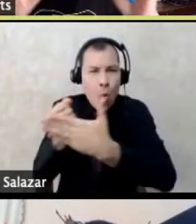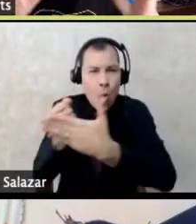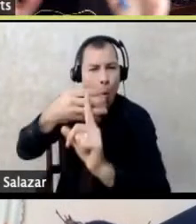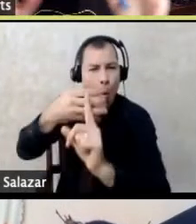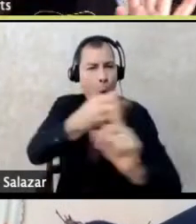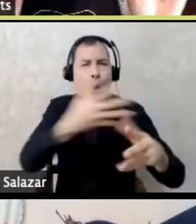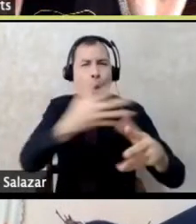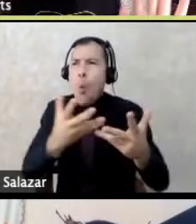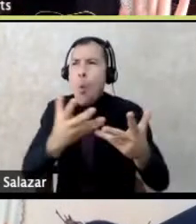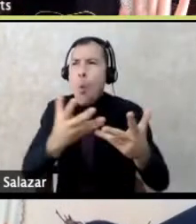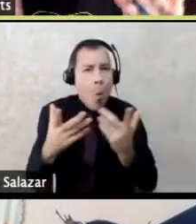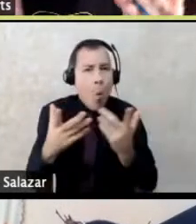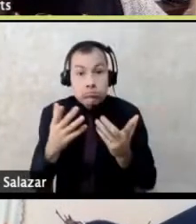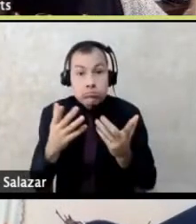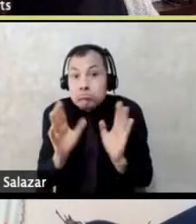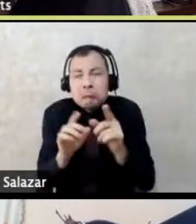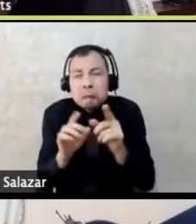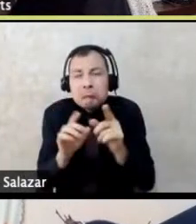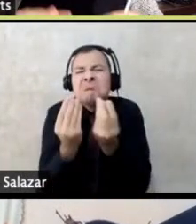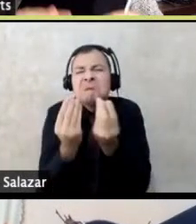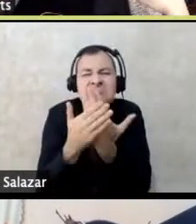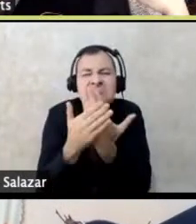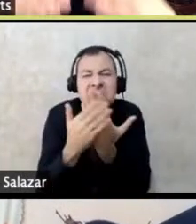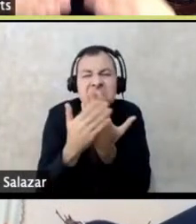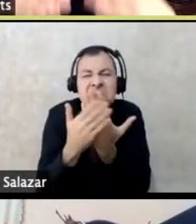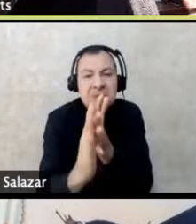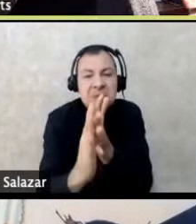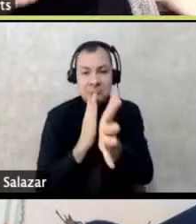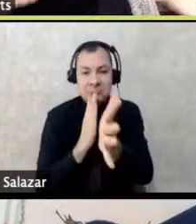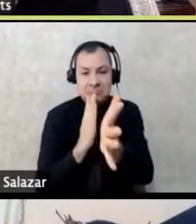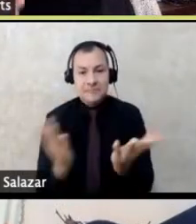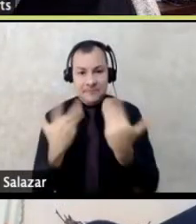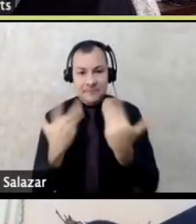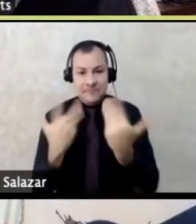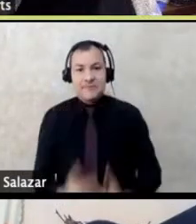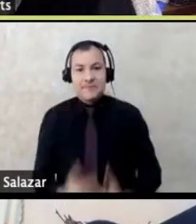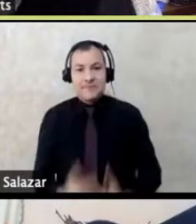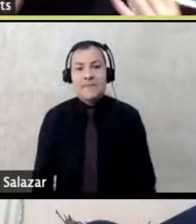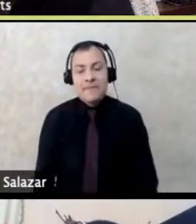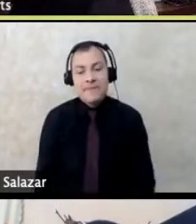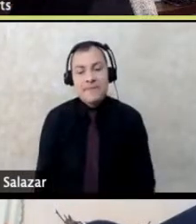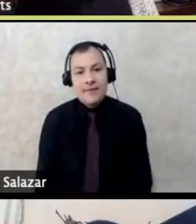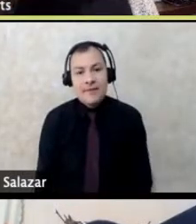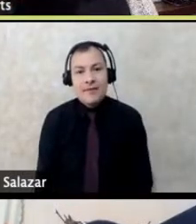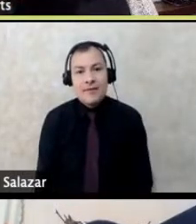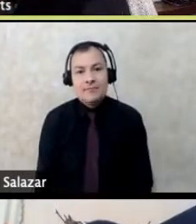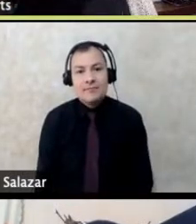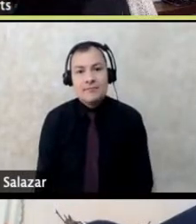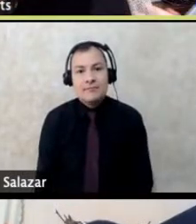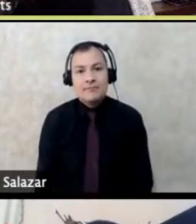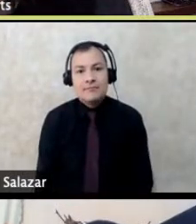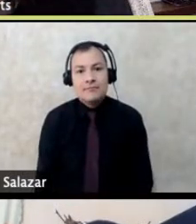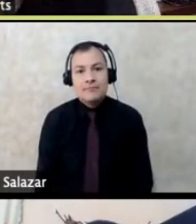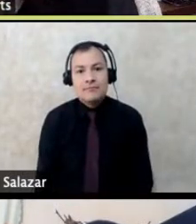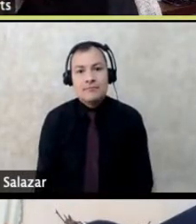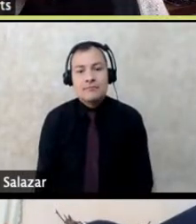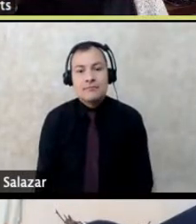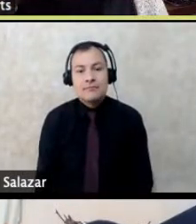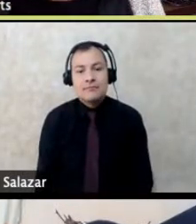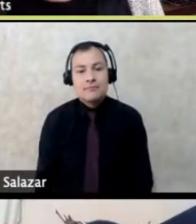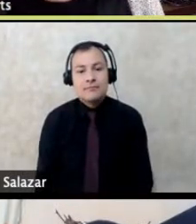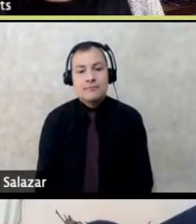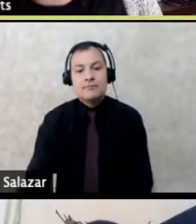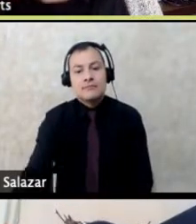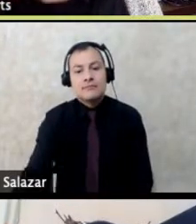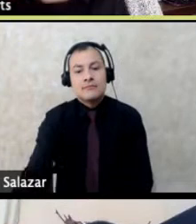wait until things get calmer and then we figure out later, that's also a process as well. We are just interested in